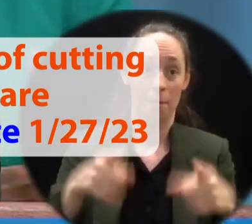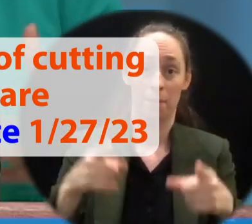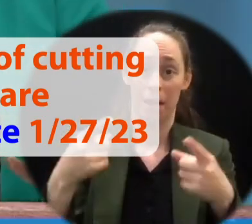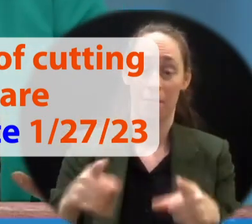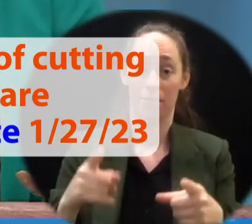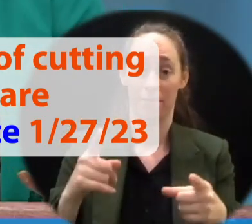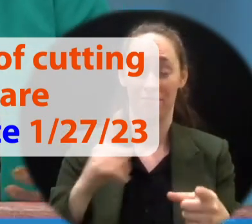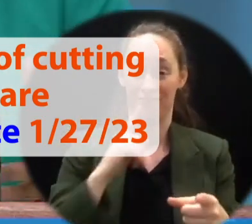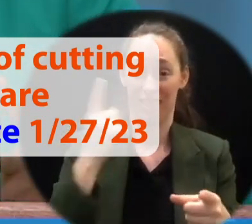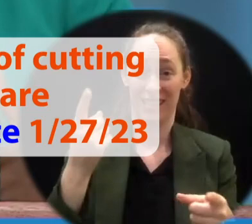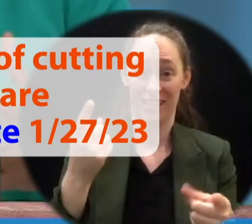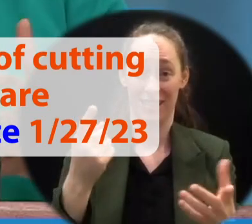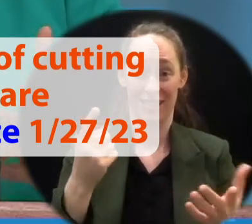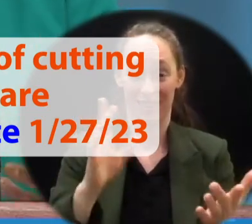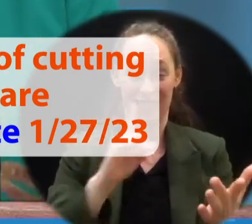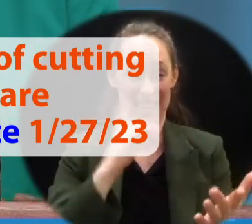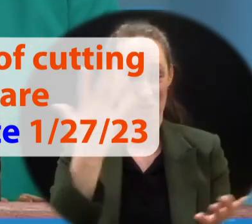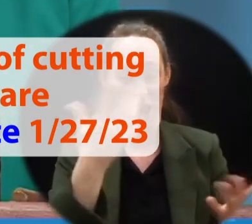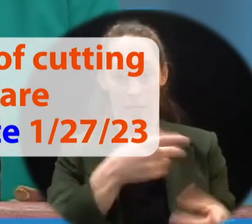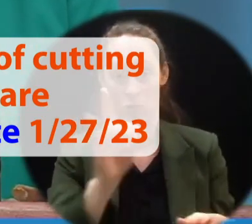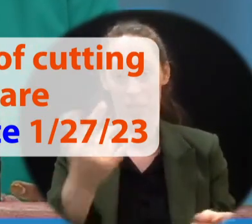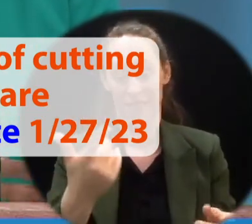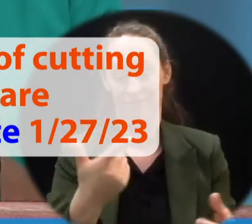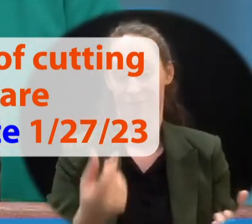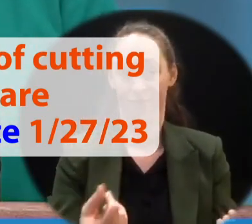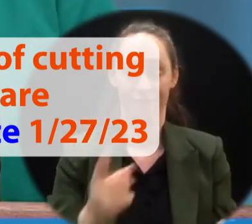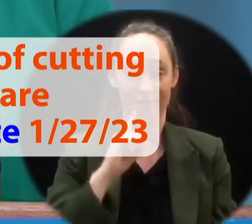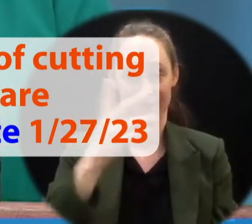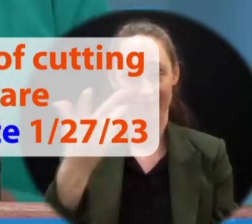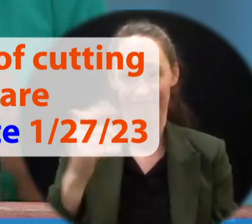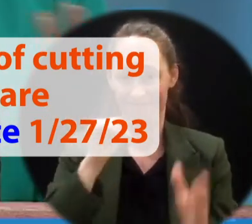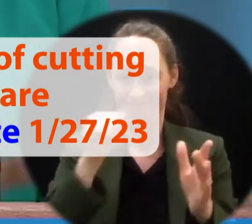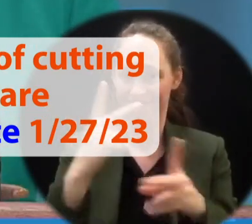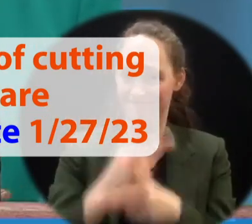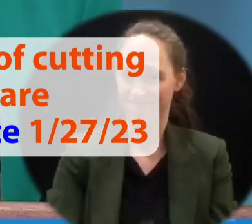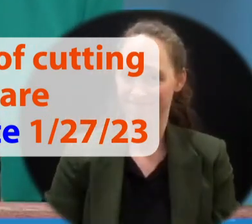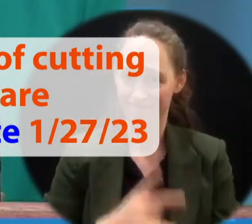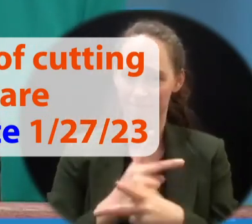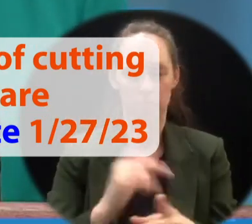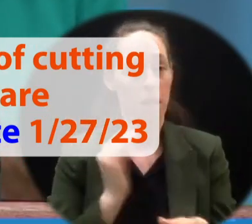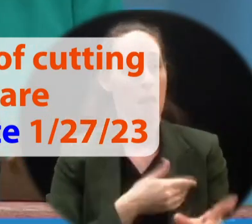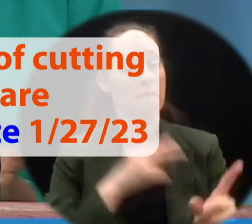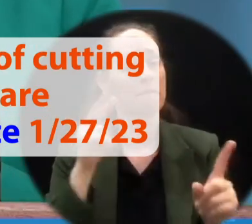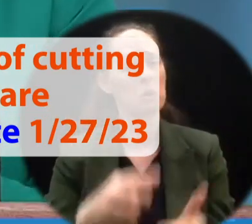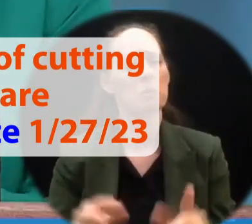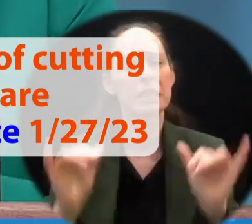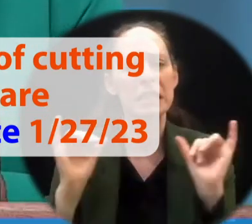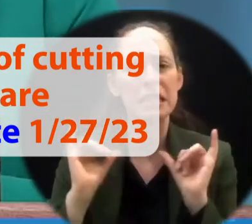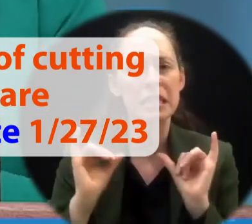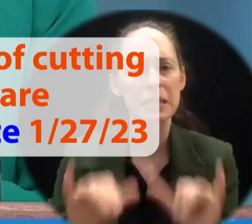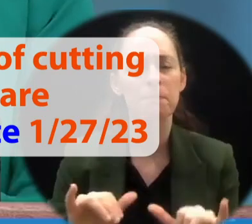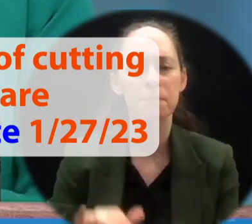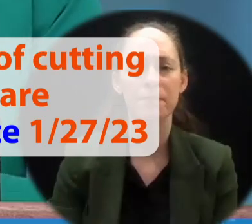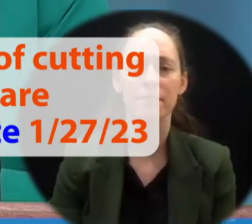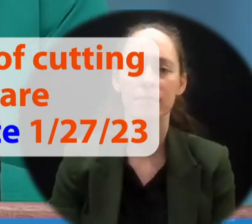they're proceeding here. It's such in a reckless way. And so we're just calling that out. But it doesn't change